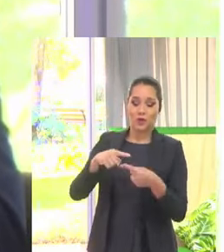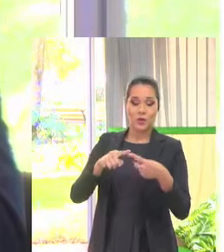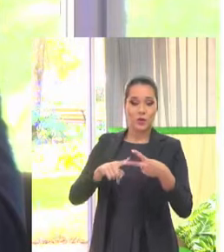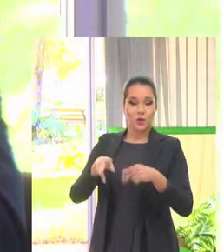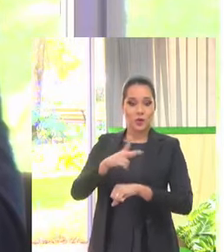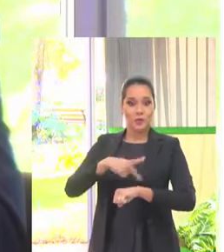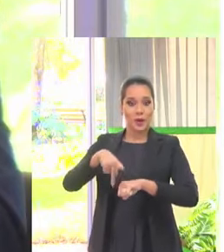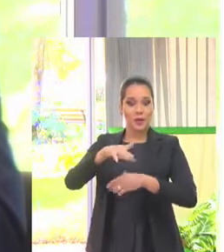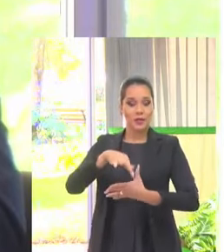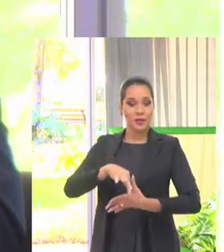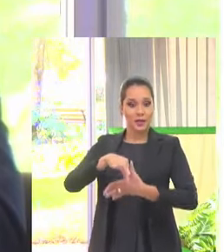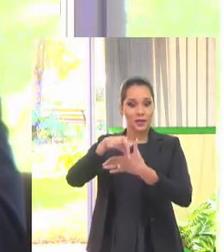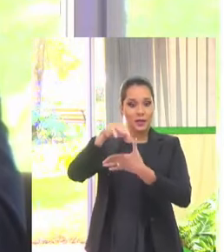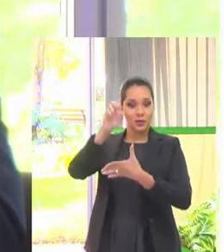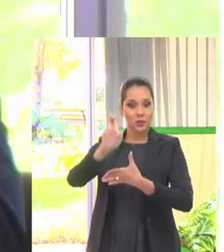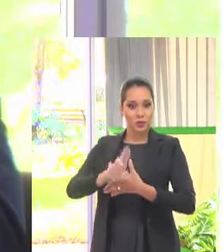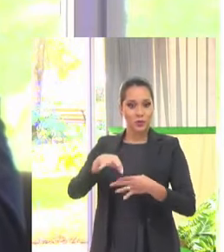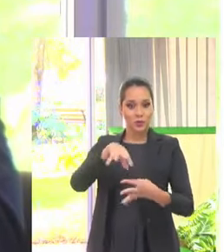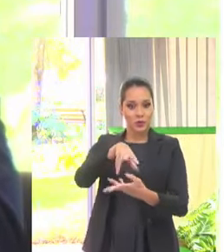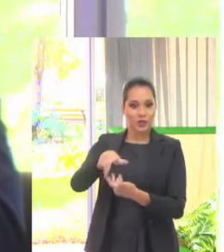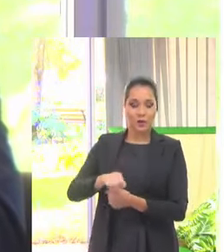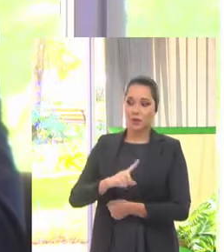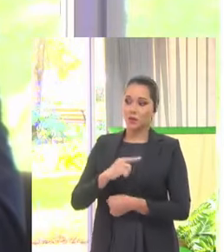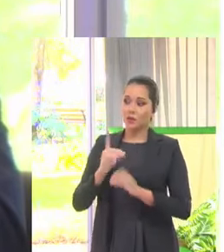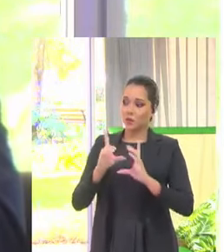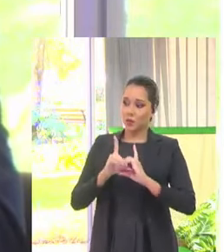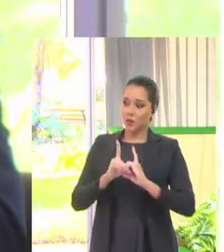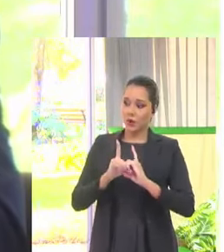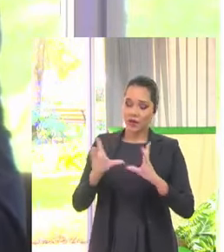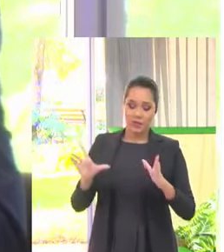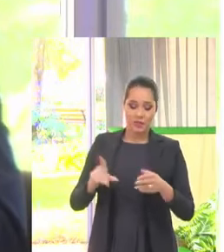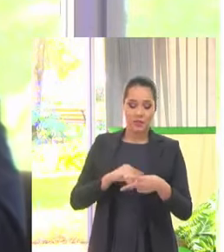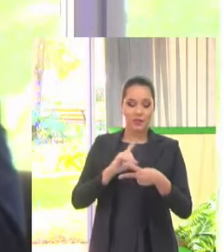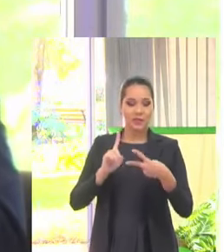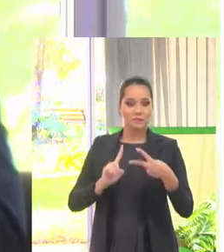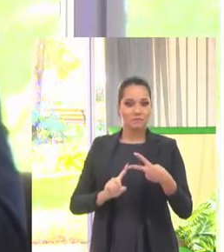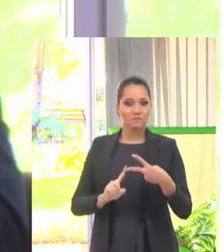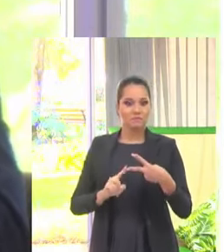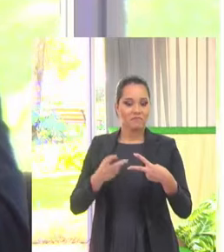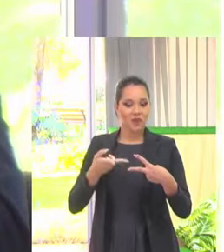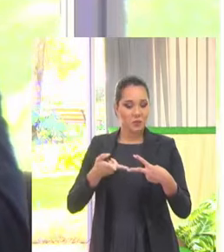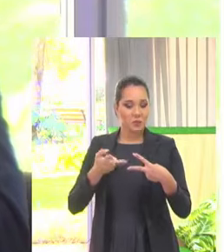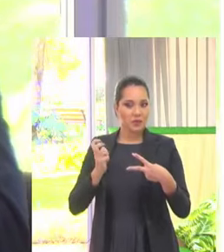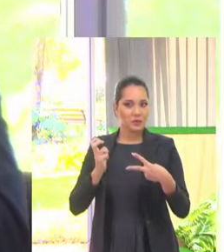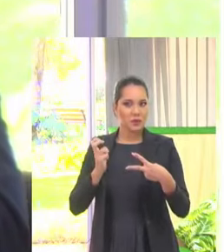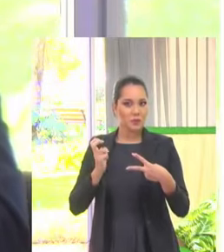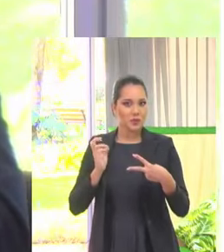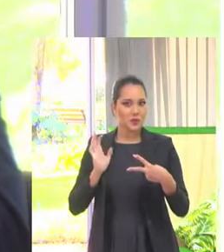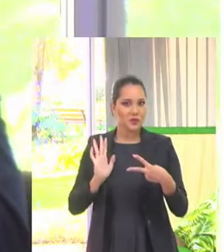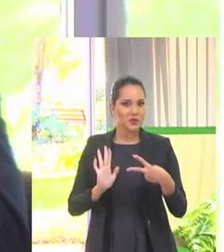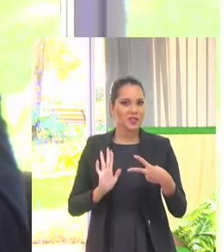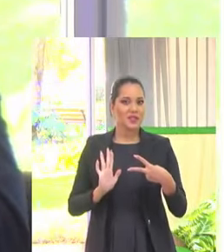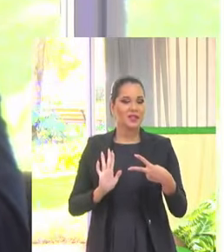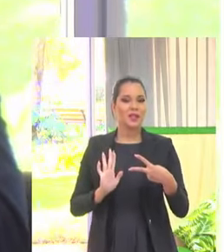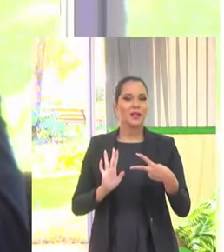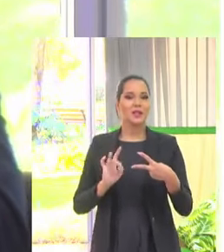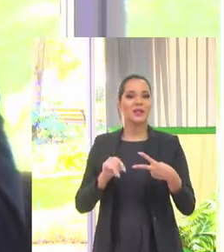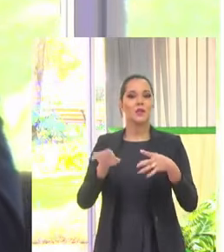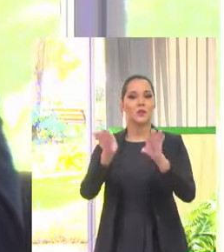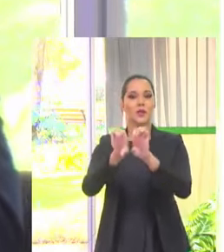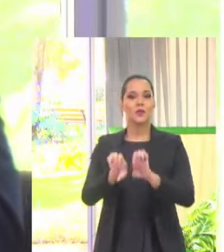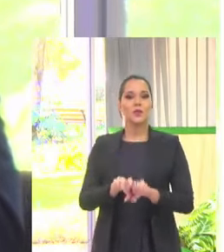And we are democracies. We come with similar, as I will explain, similar fiscal